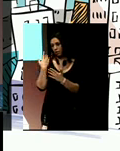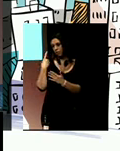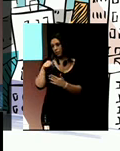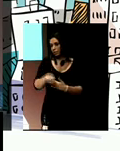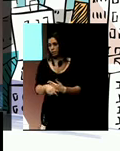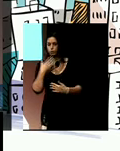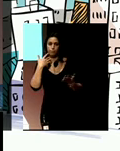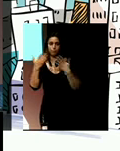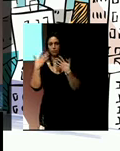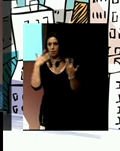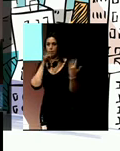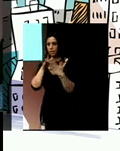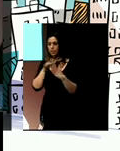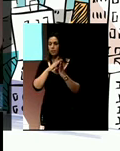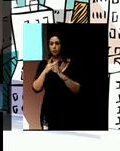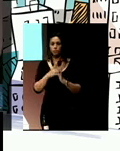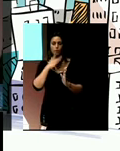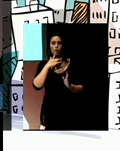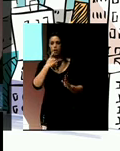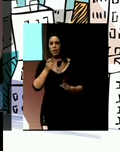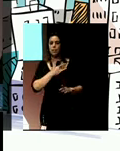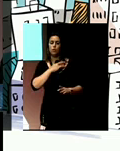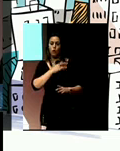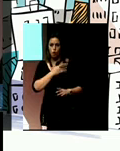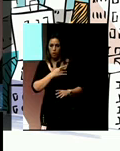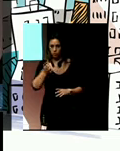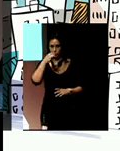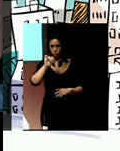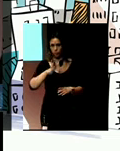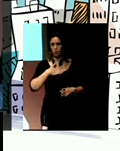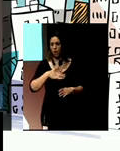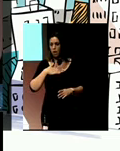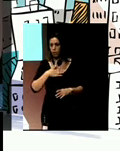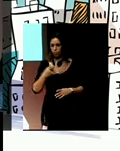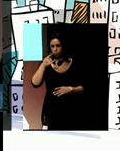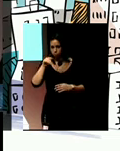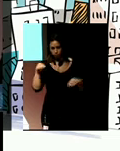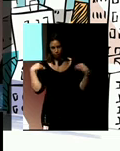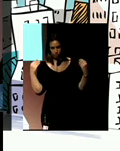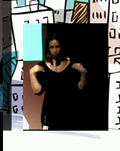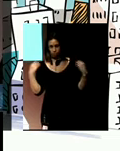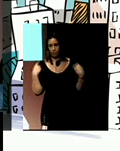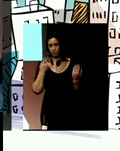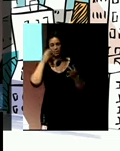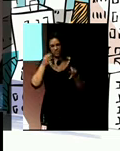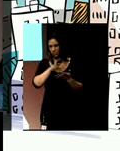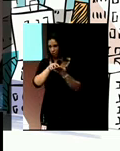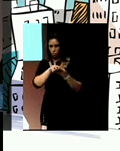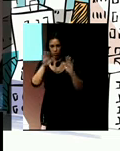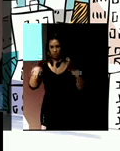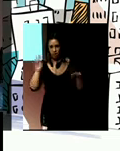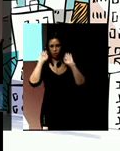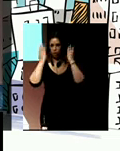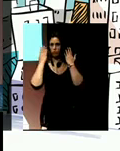it. But I hope that you feel fine here and you enjoy